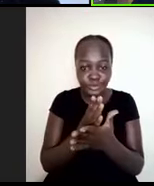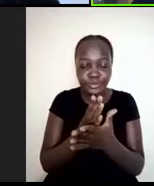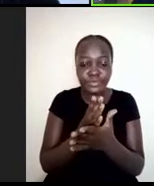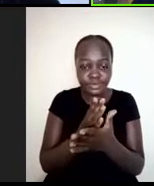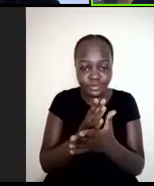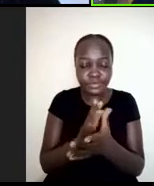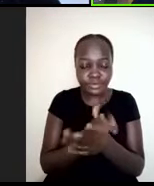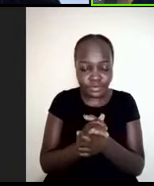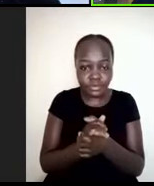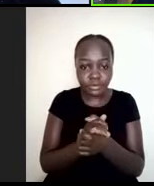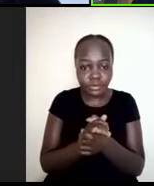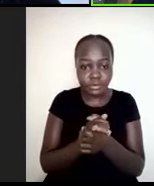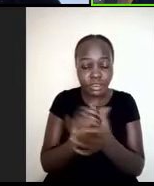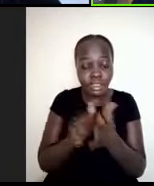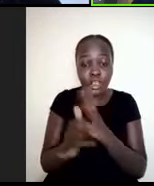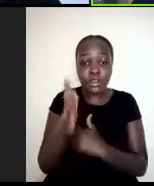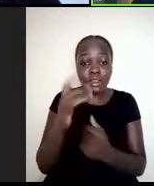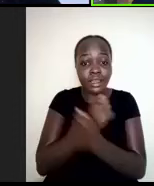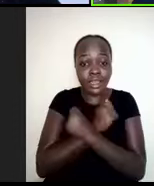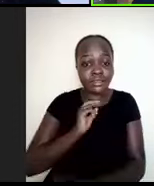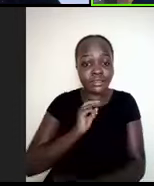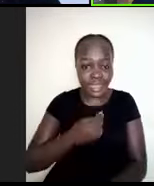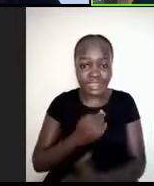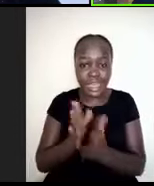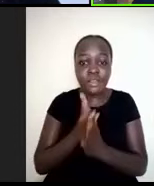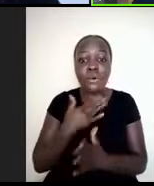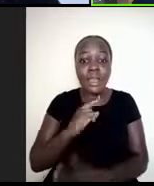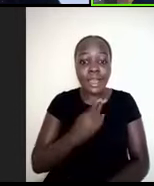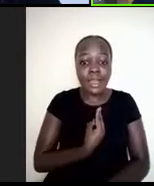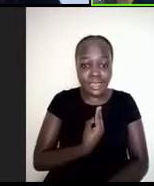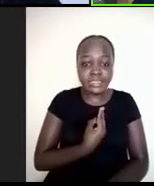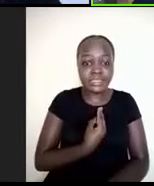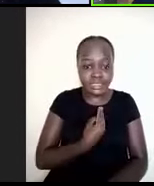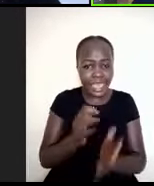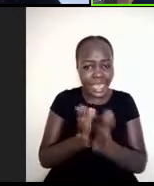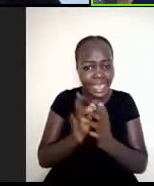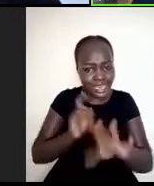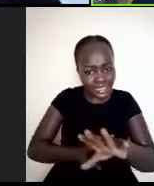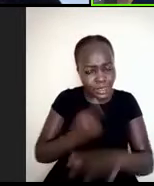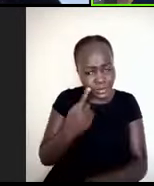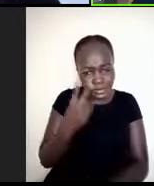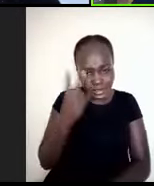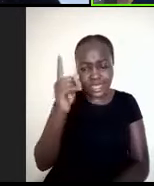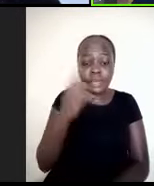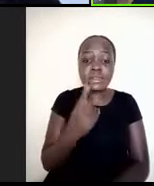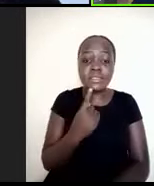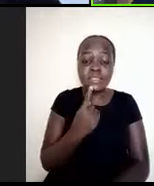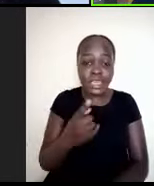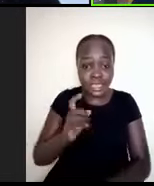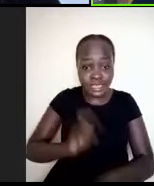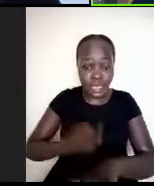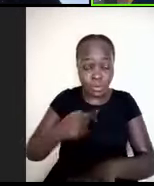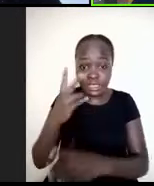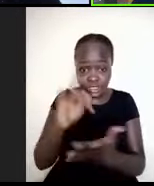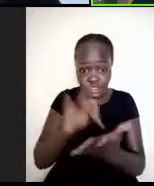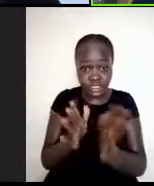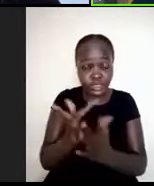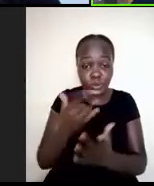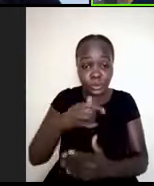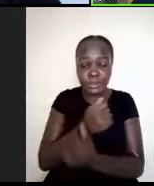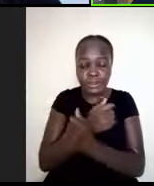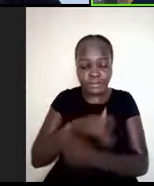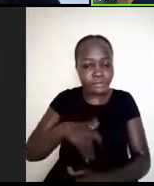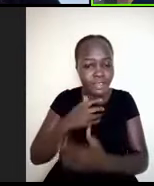He loves us, and he wants us. In fact, when they would see him, they would say, when we see Jesus, we feel love